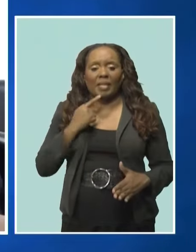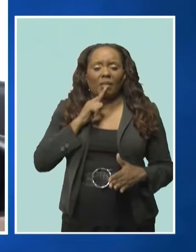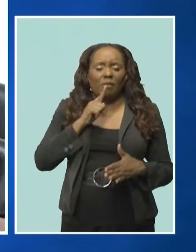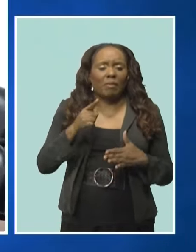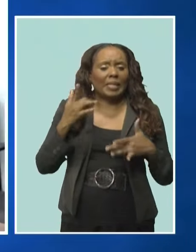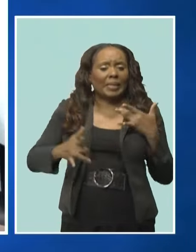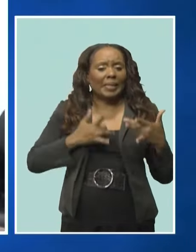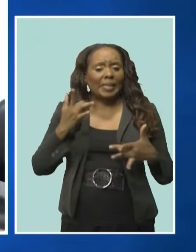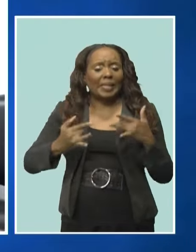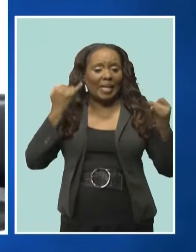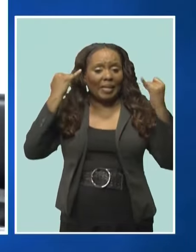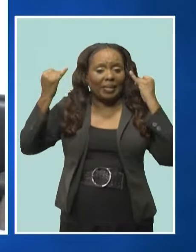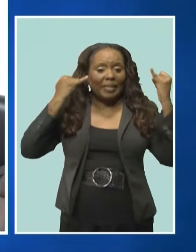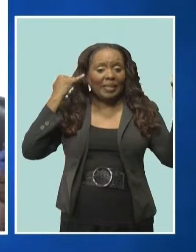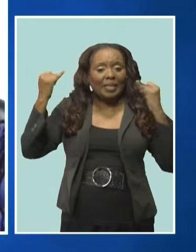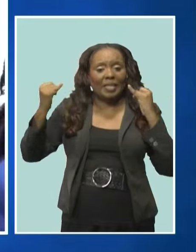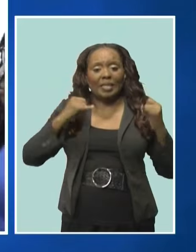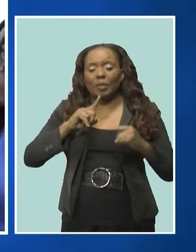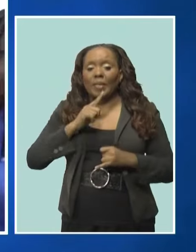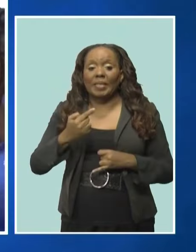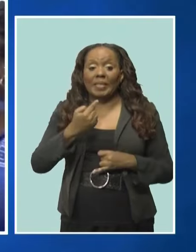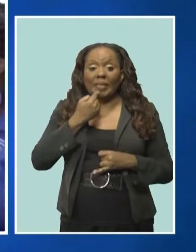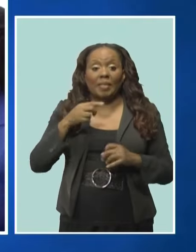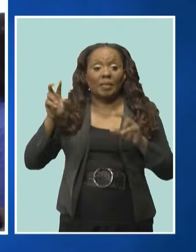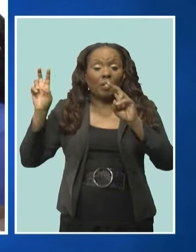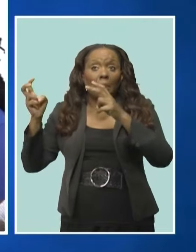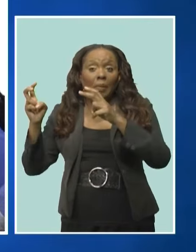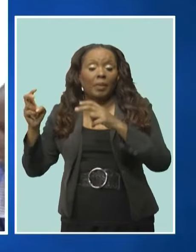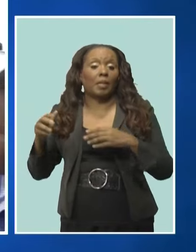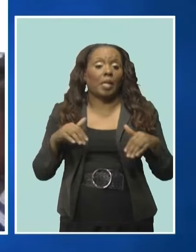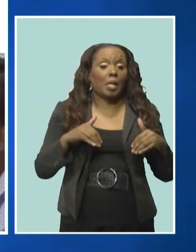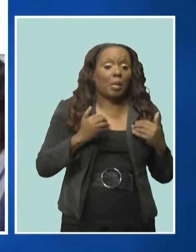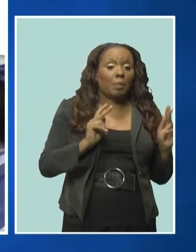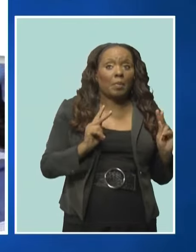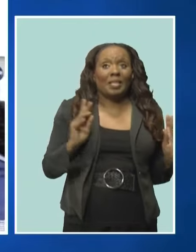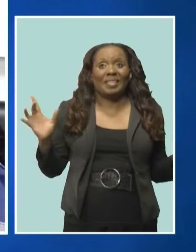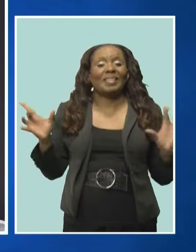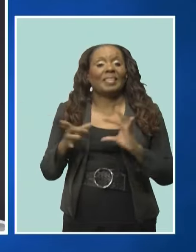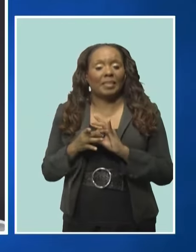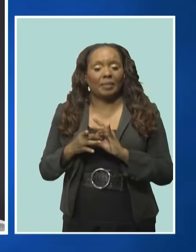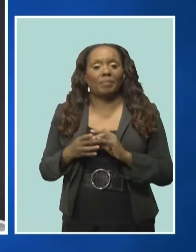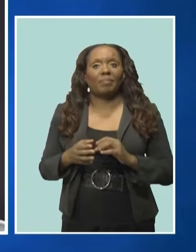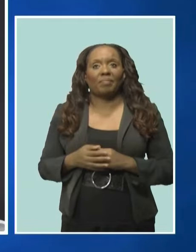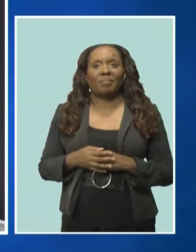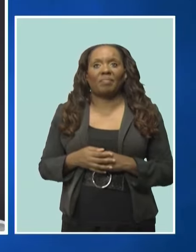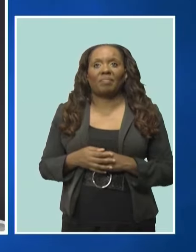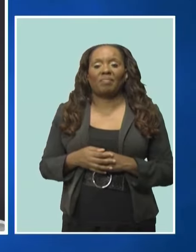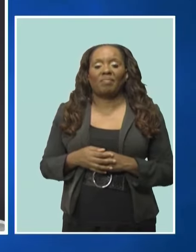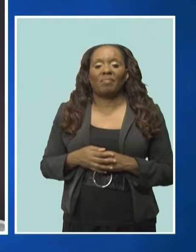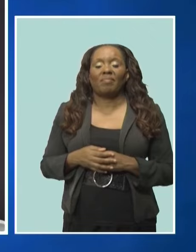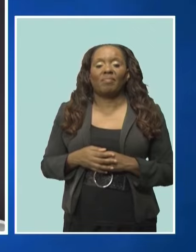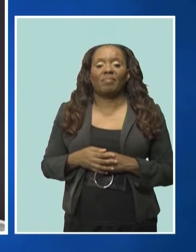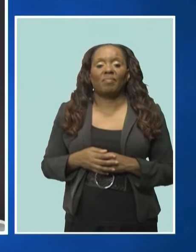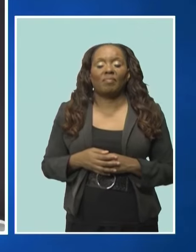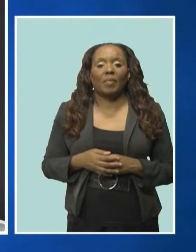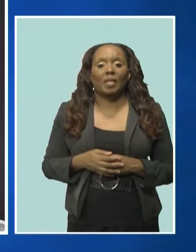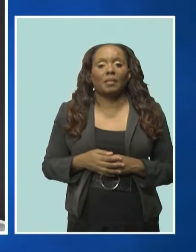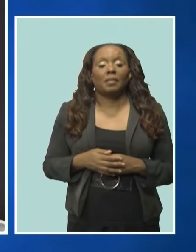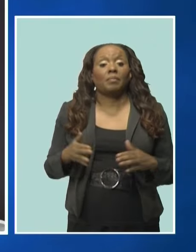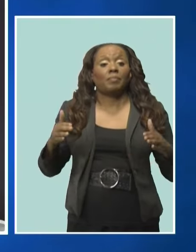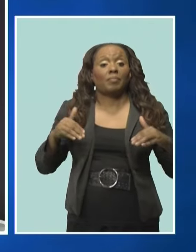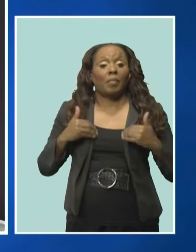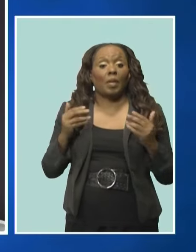bridge a gap between a serious topic and the youthful future. When we see young people taking a big